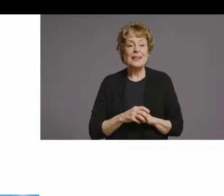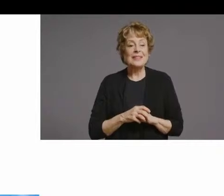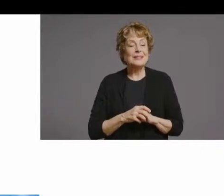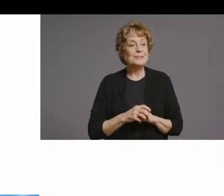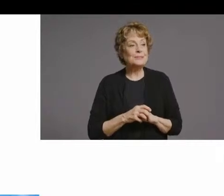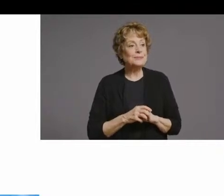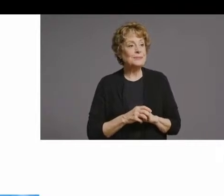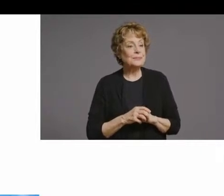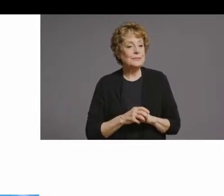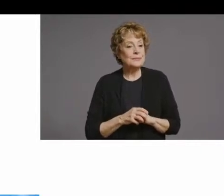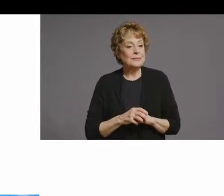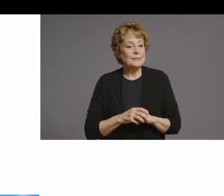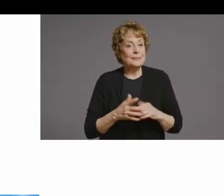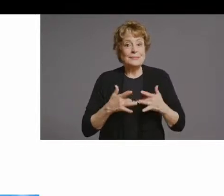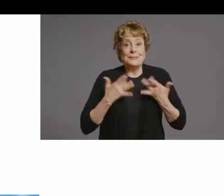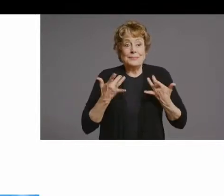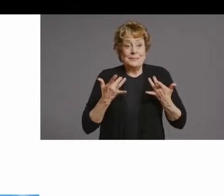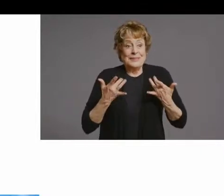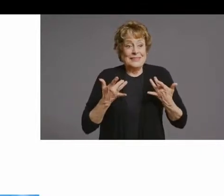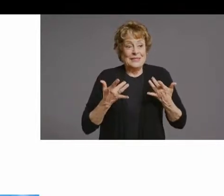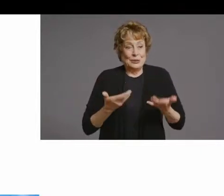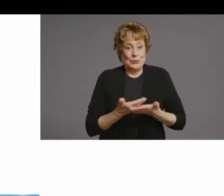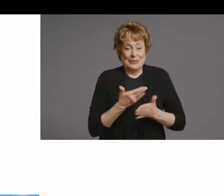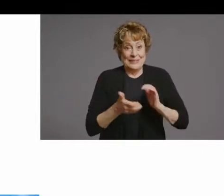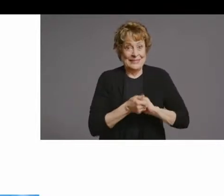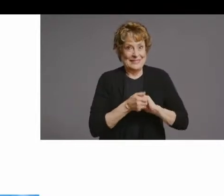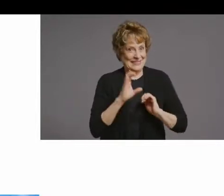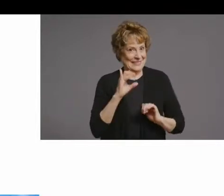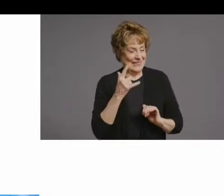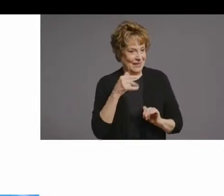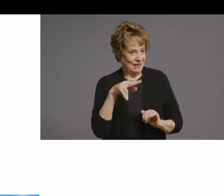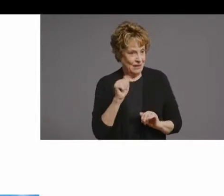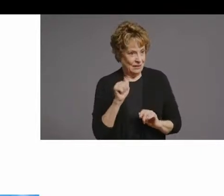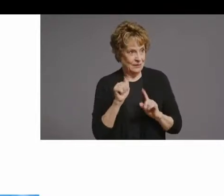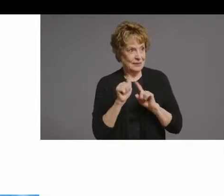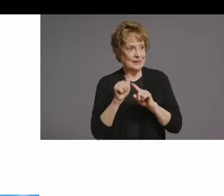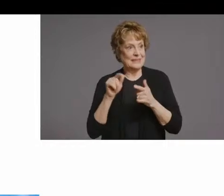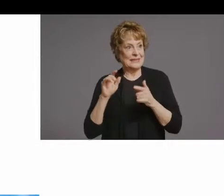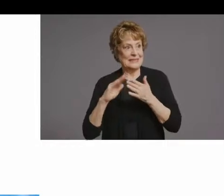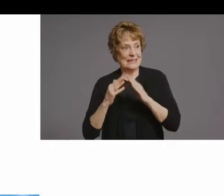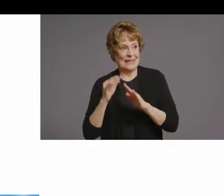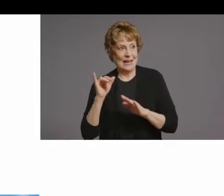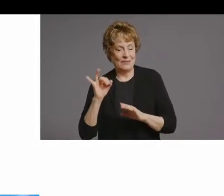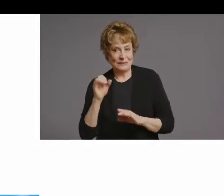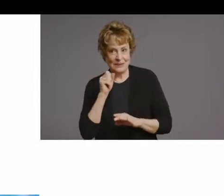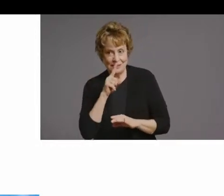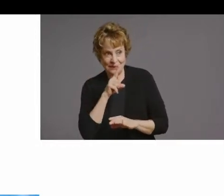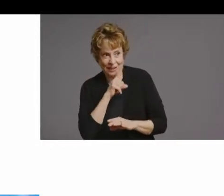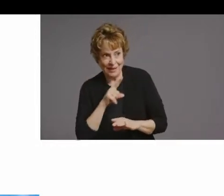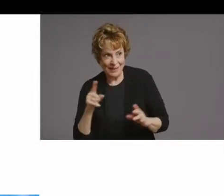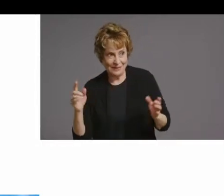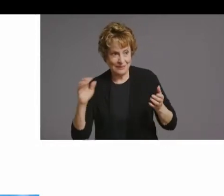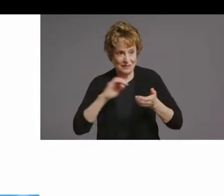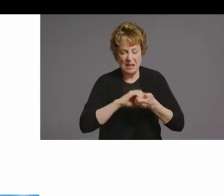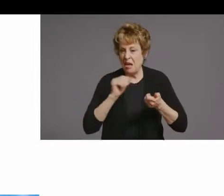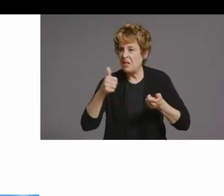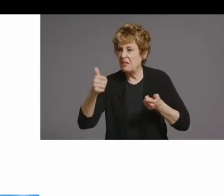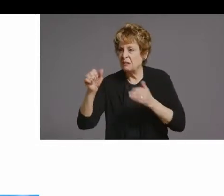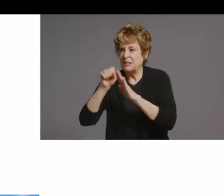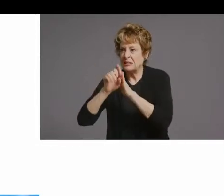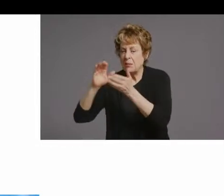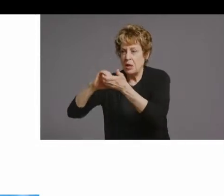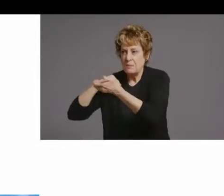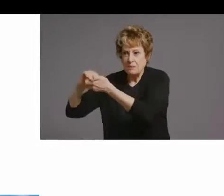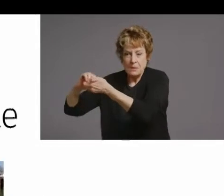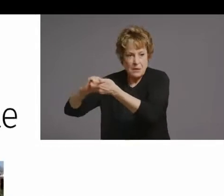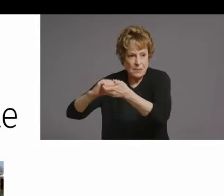some new partners with Cigna, the City of Scottsdale, and some of our other traditional state partners like the Department of Emergency and